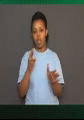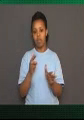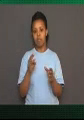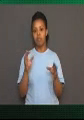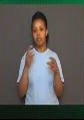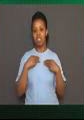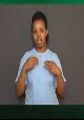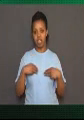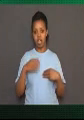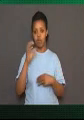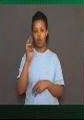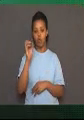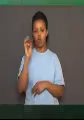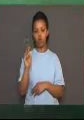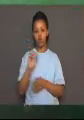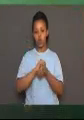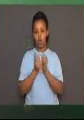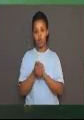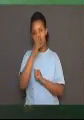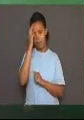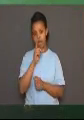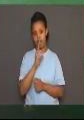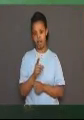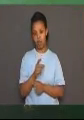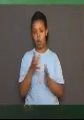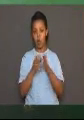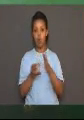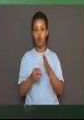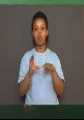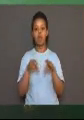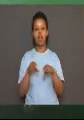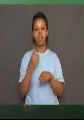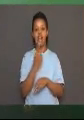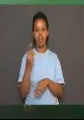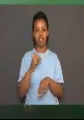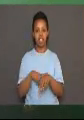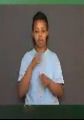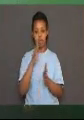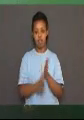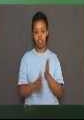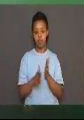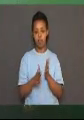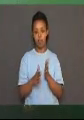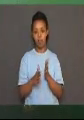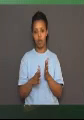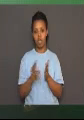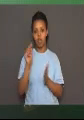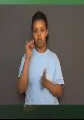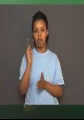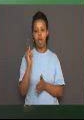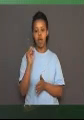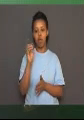structure of chromosomes. Mutations often take place during